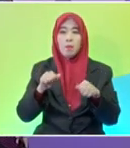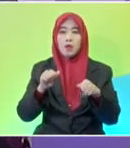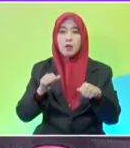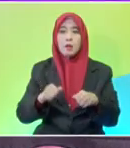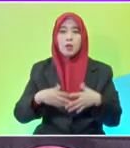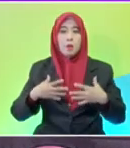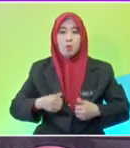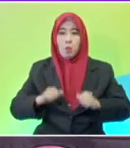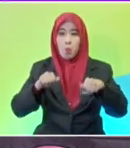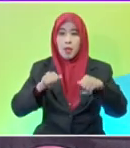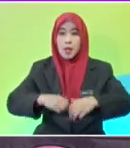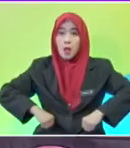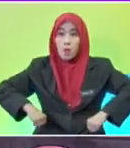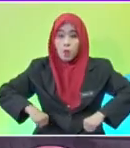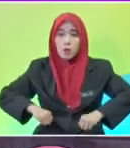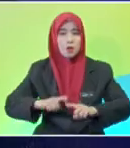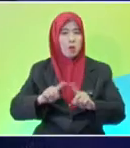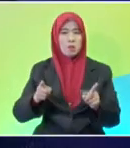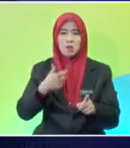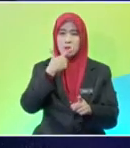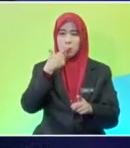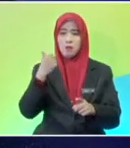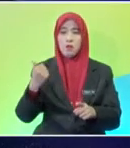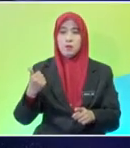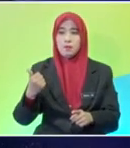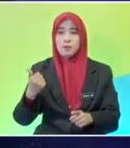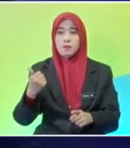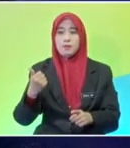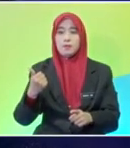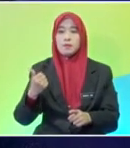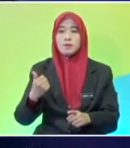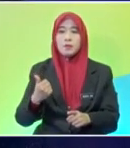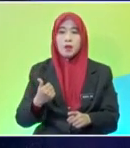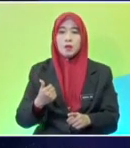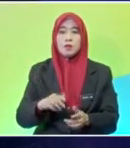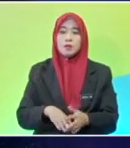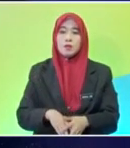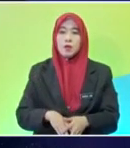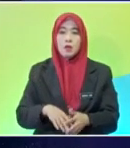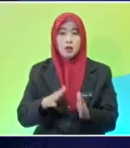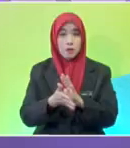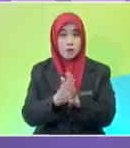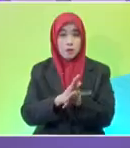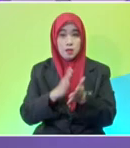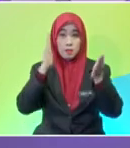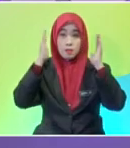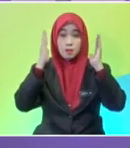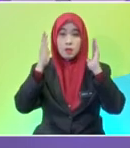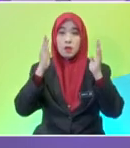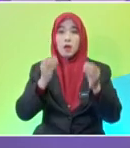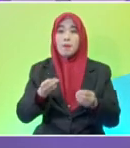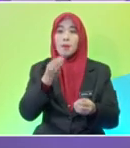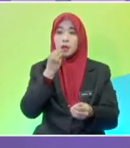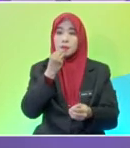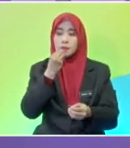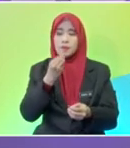so delicious. Exactly, whatever delicious, not necessarily healthy for us, right? Okay, so these are the Malaysian food that we have. Mm-hmm. And